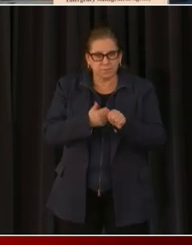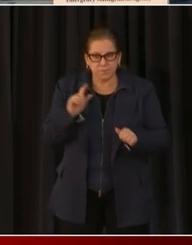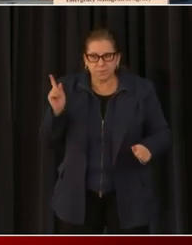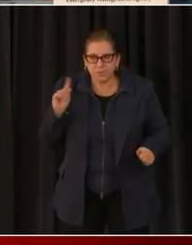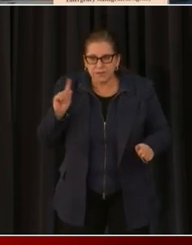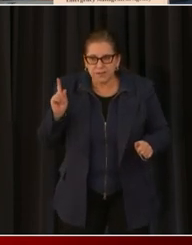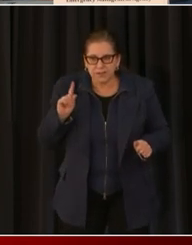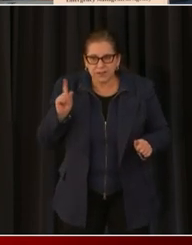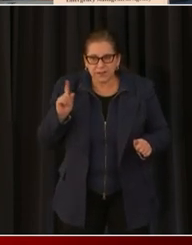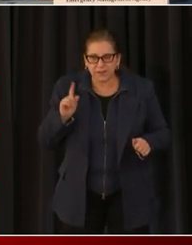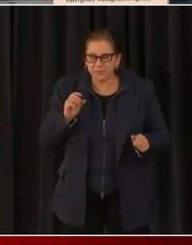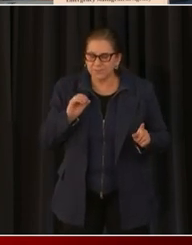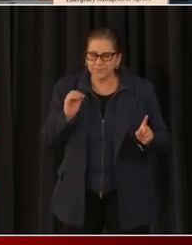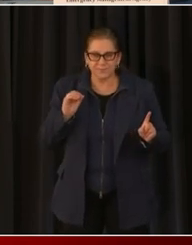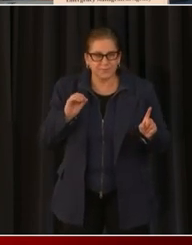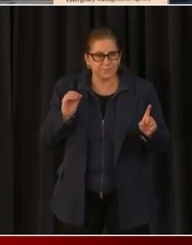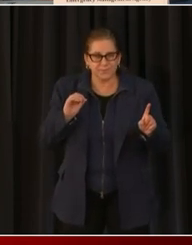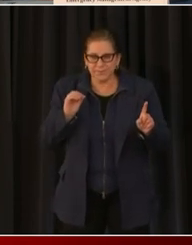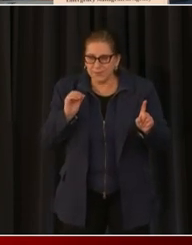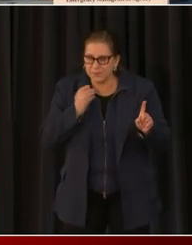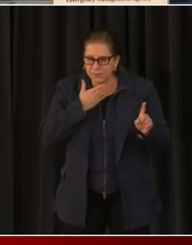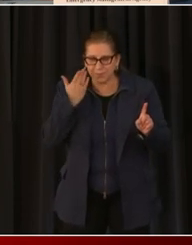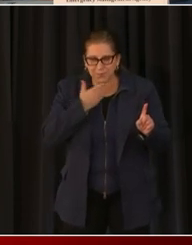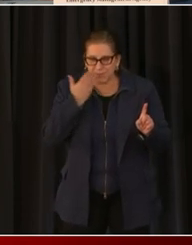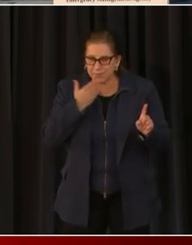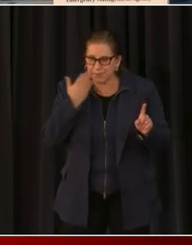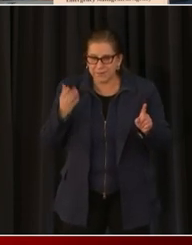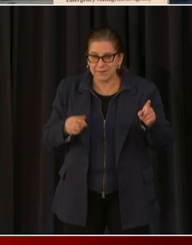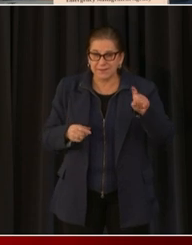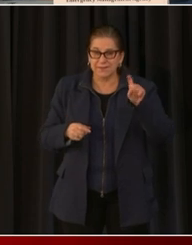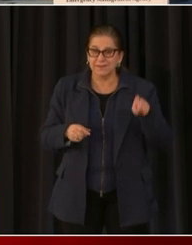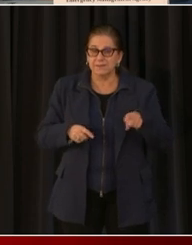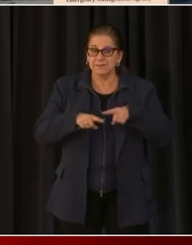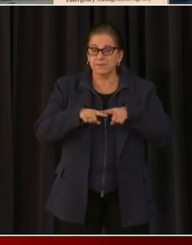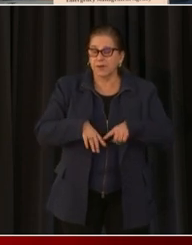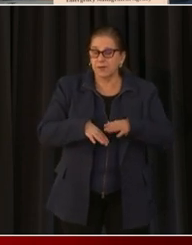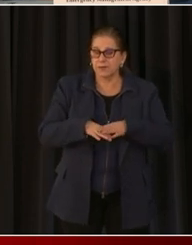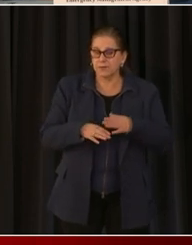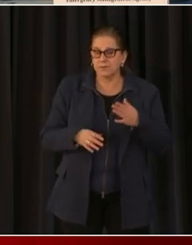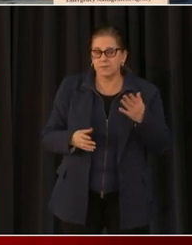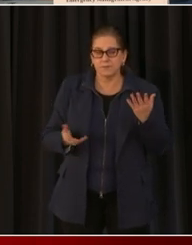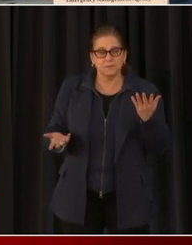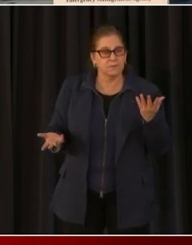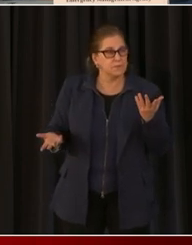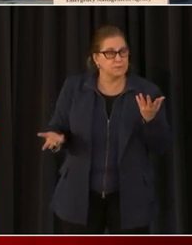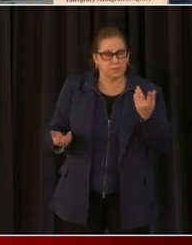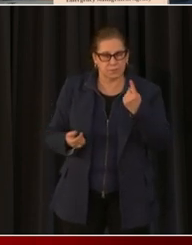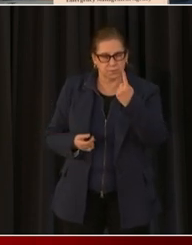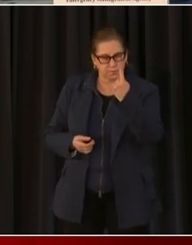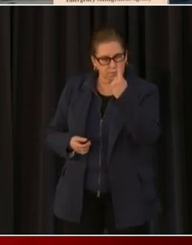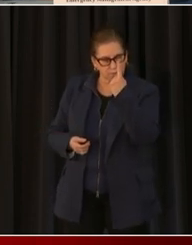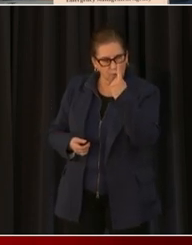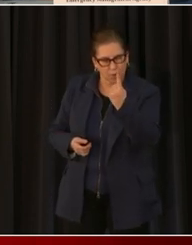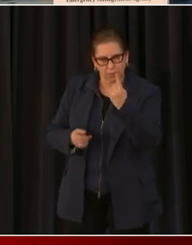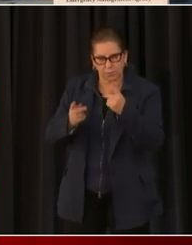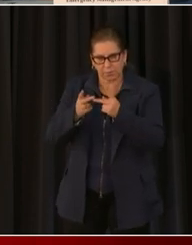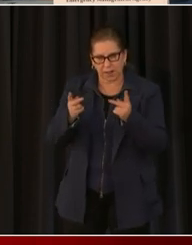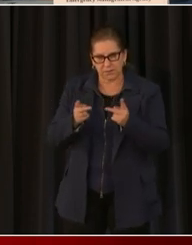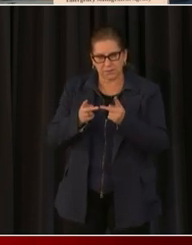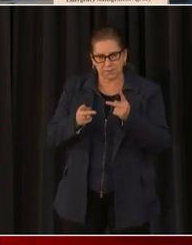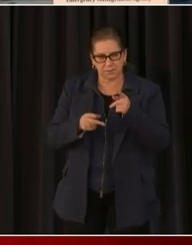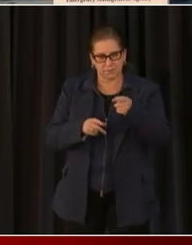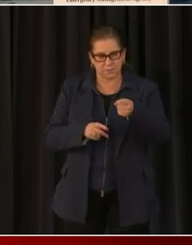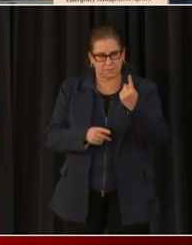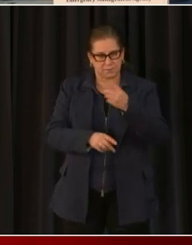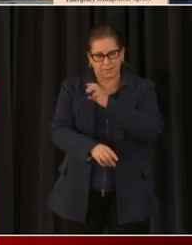There's a lot of, for example, they rely a lot on almost one source of energy, which is natural gas. And as we've seen in the